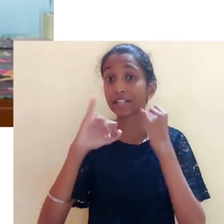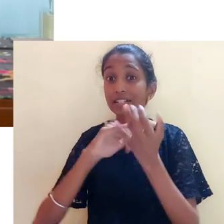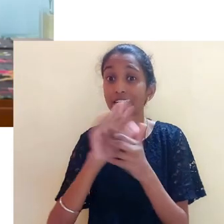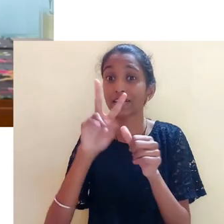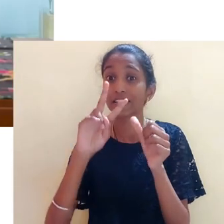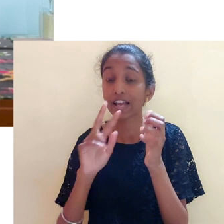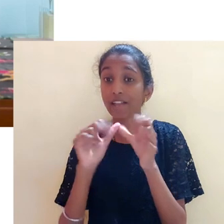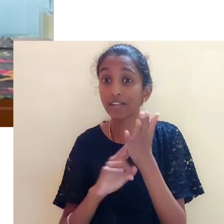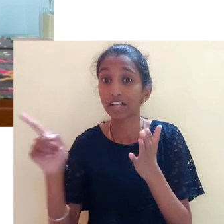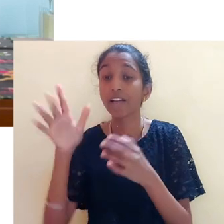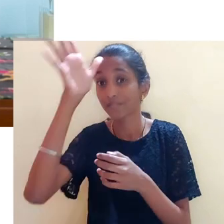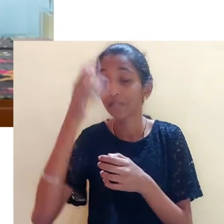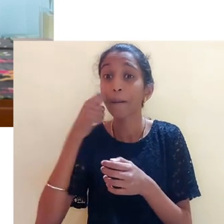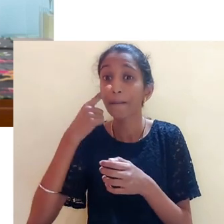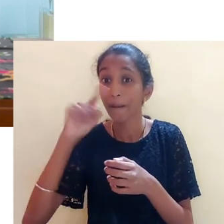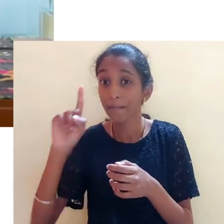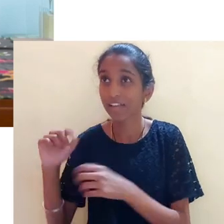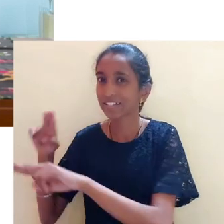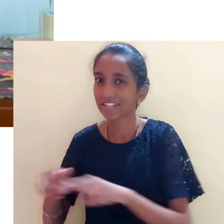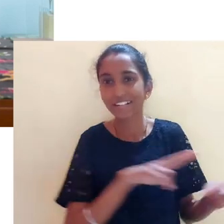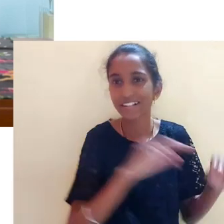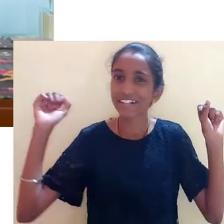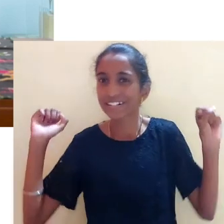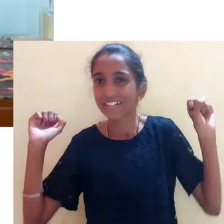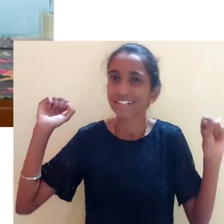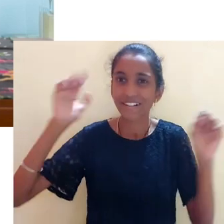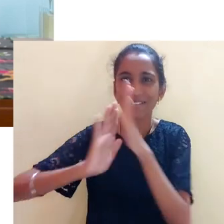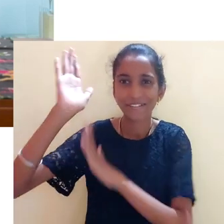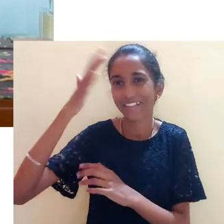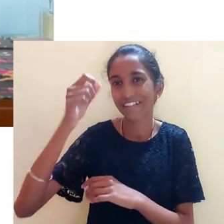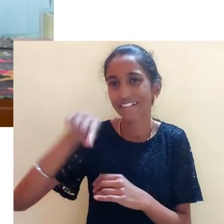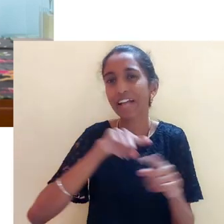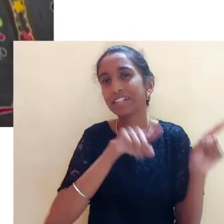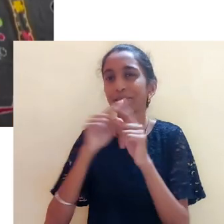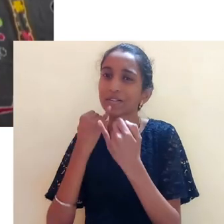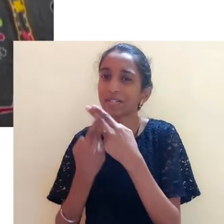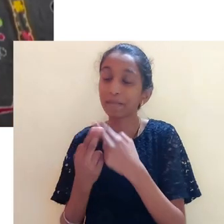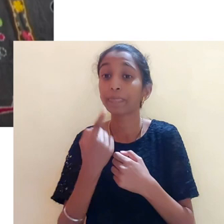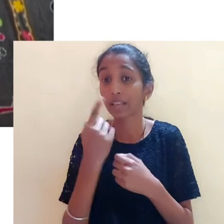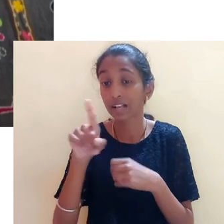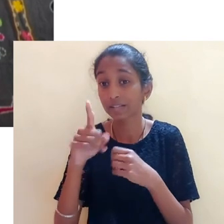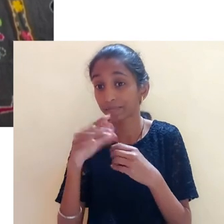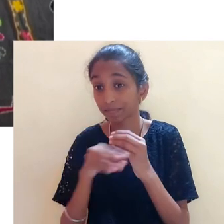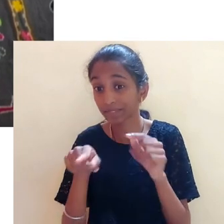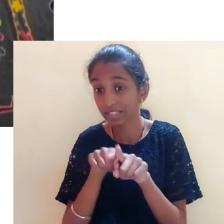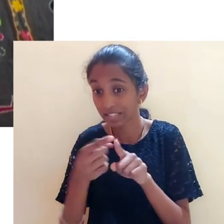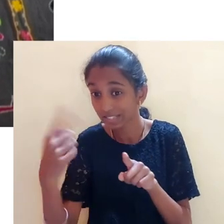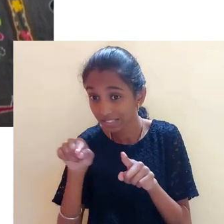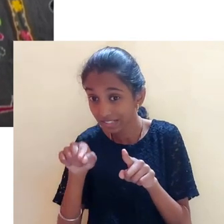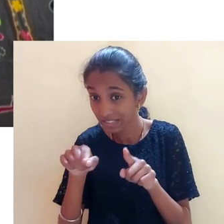Shravan and he carries his parents like that. Oh, wow. So, I mean, it could even be really a reference to that. And then, of course, there's